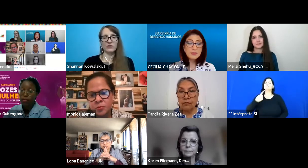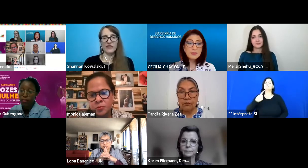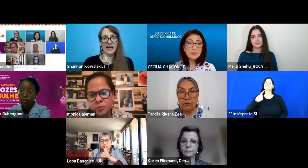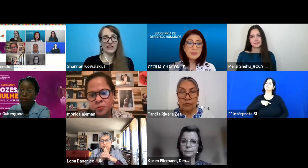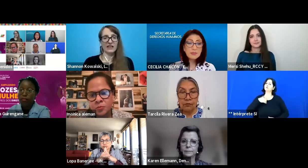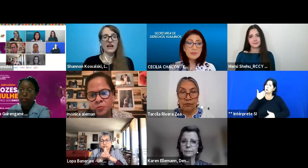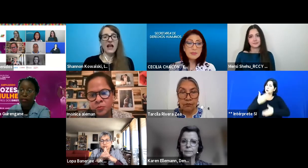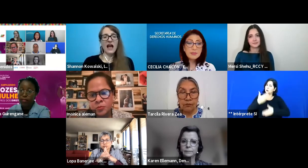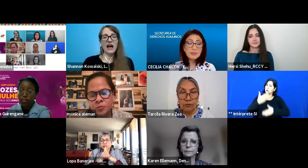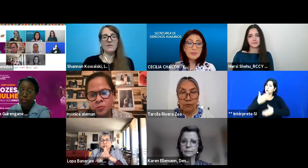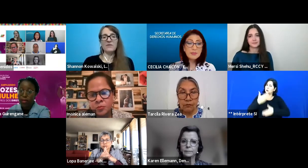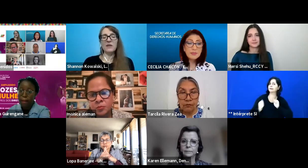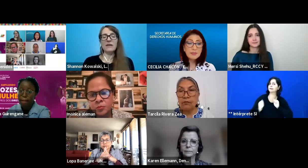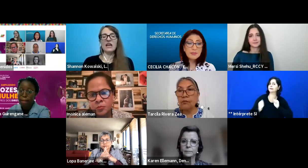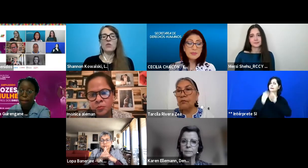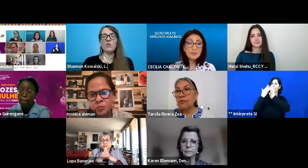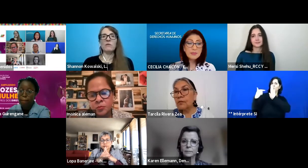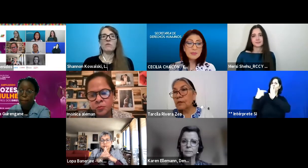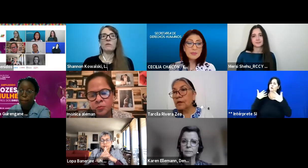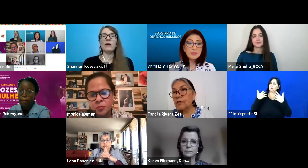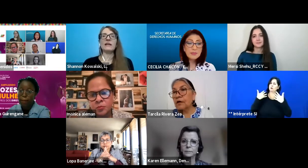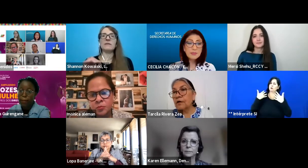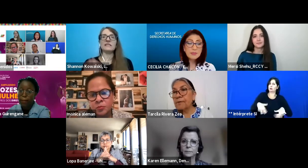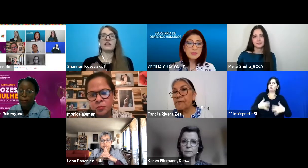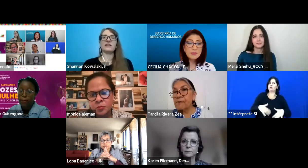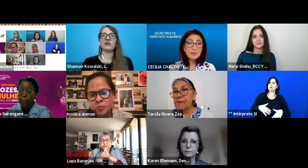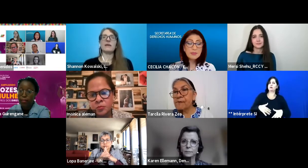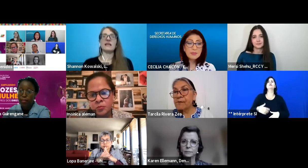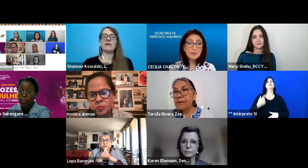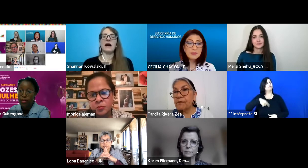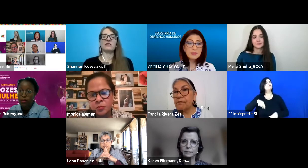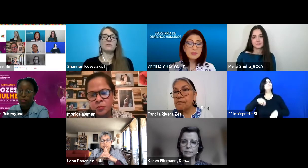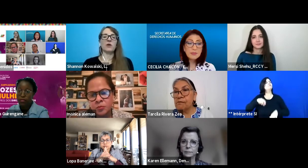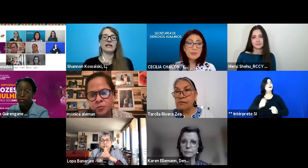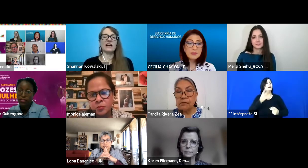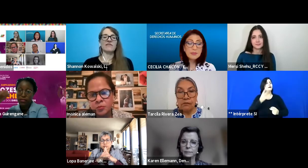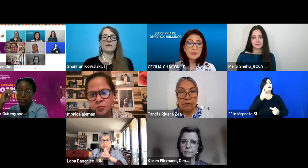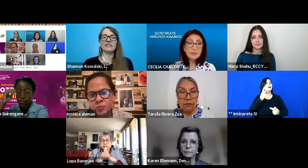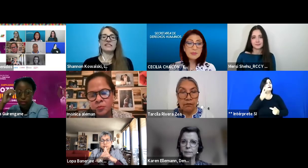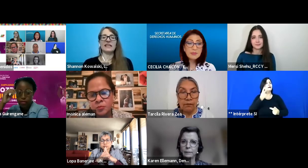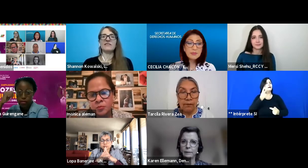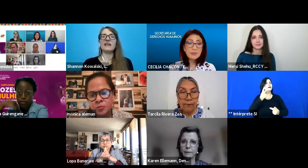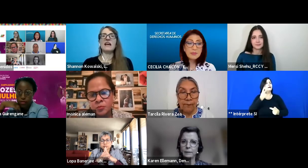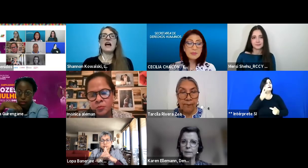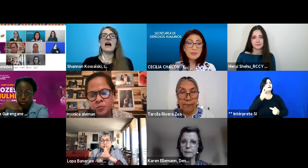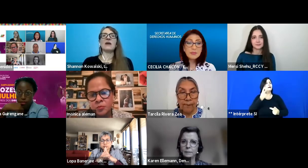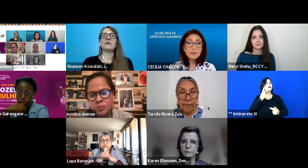to do there. But one point in particular that you made about supporting young feminists to